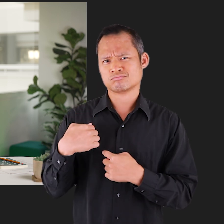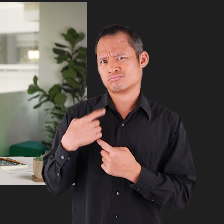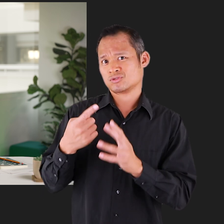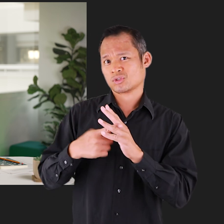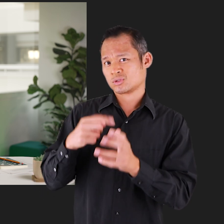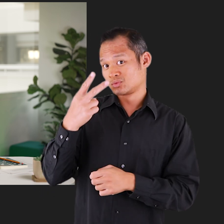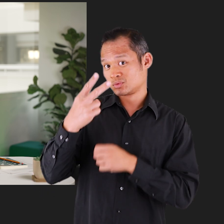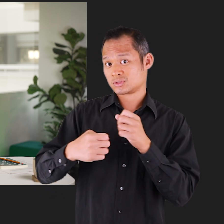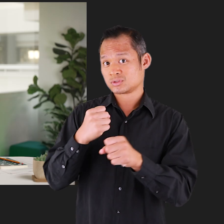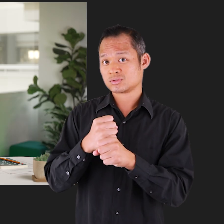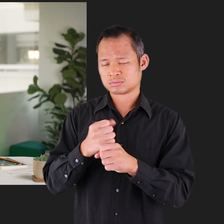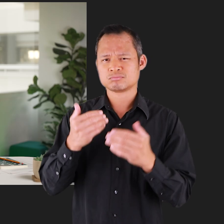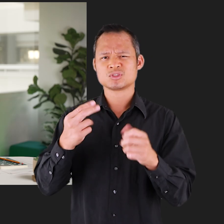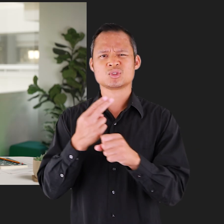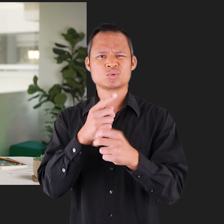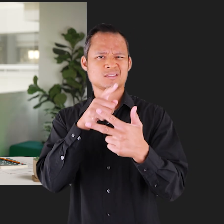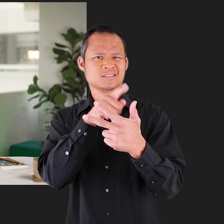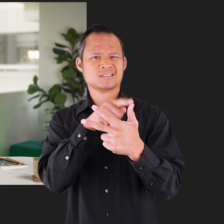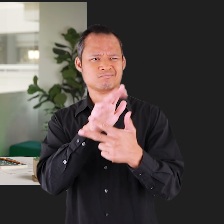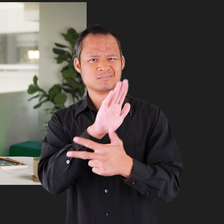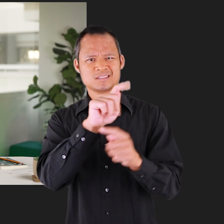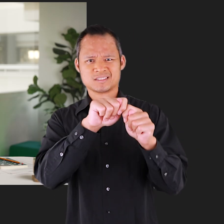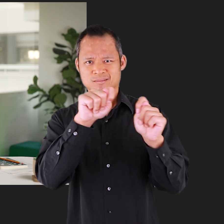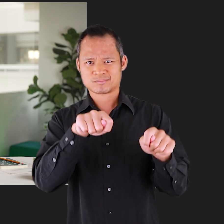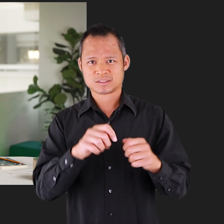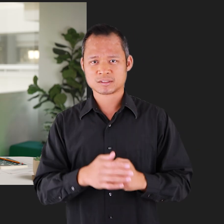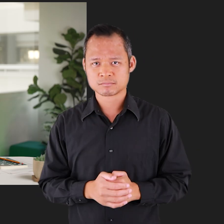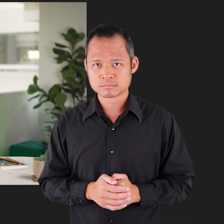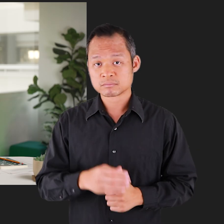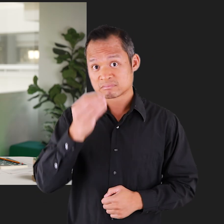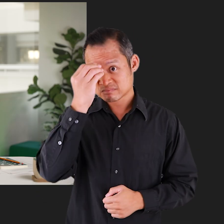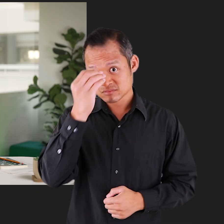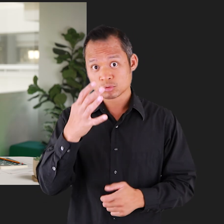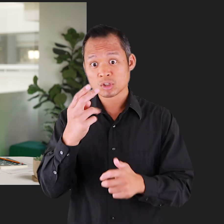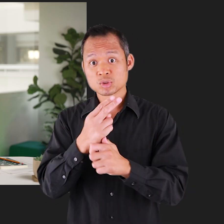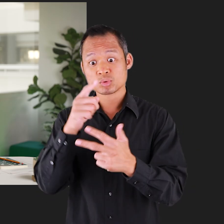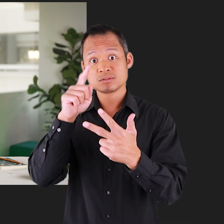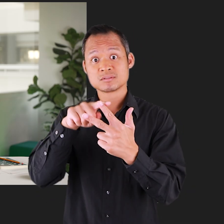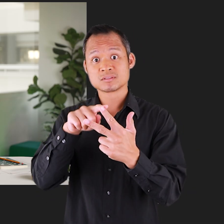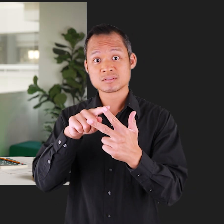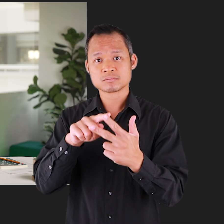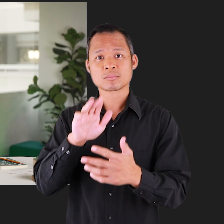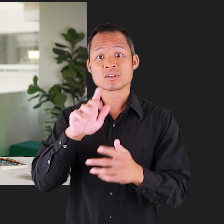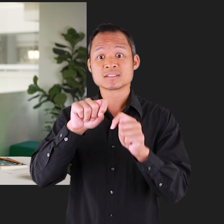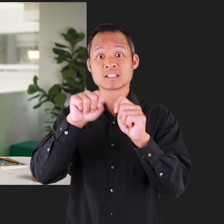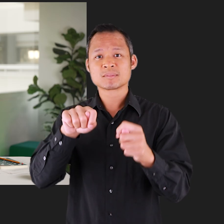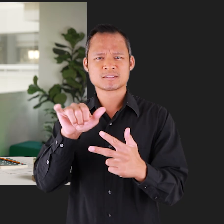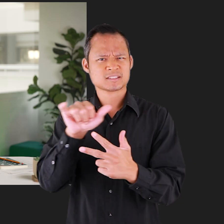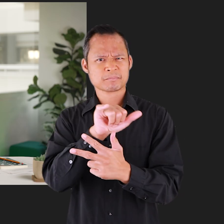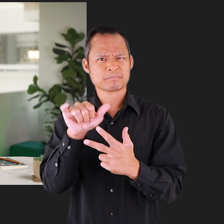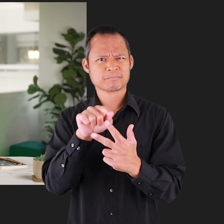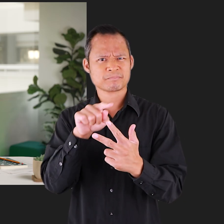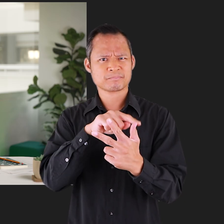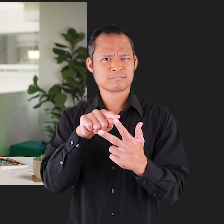within the last 2 years, then use the cash flow template. Please note, if you're applying to the BSP program, you can use the BSP cash flow